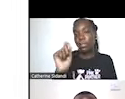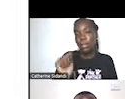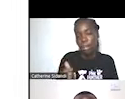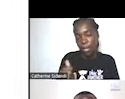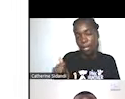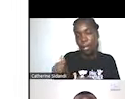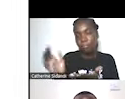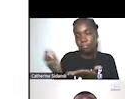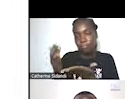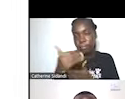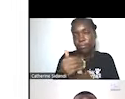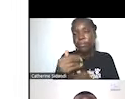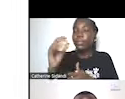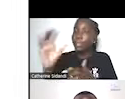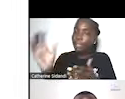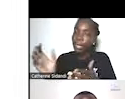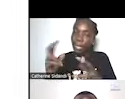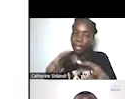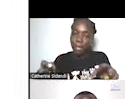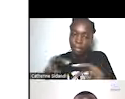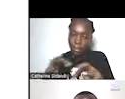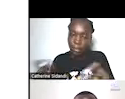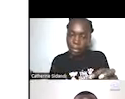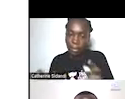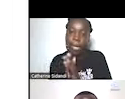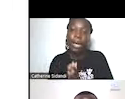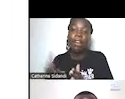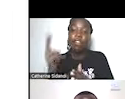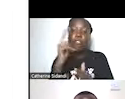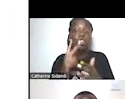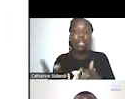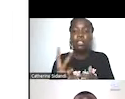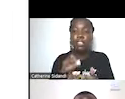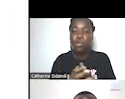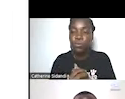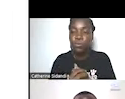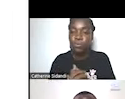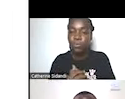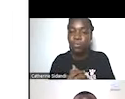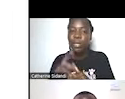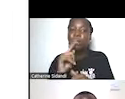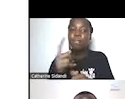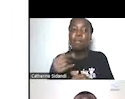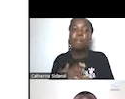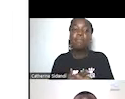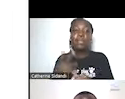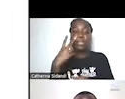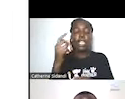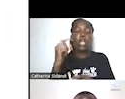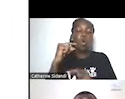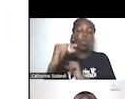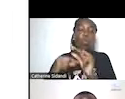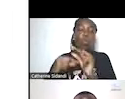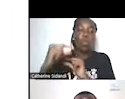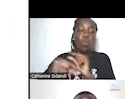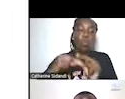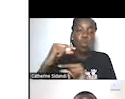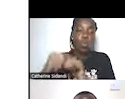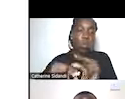now data visualization. So we have the Google Forms, Microsoft